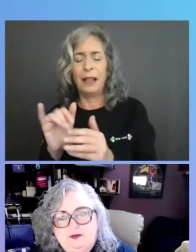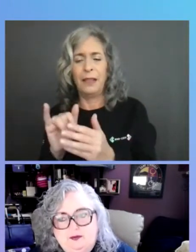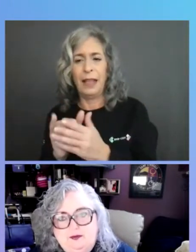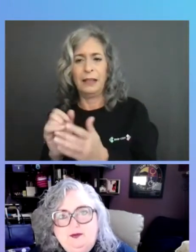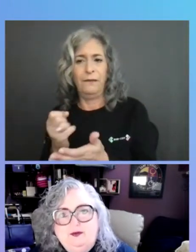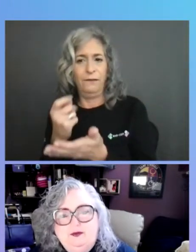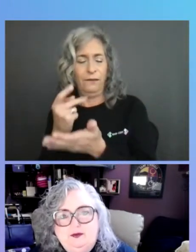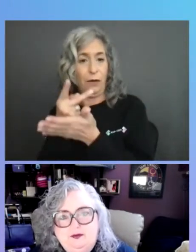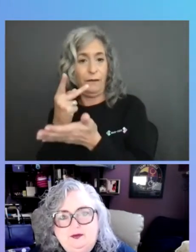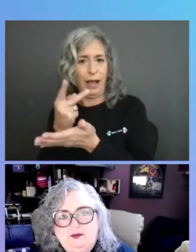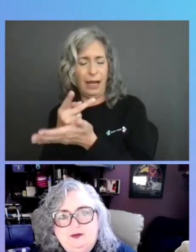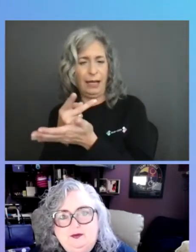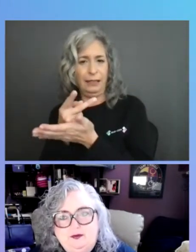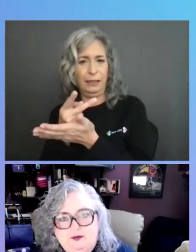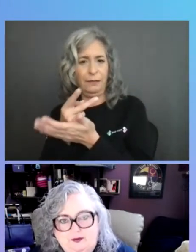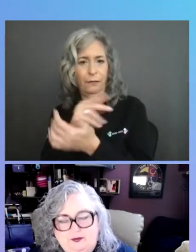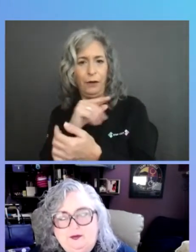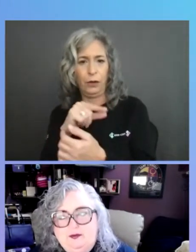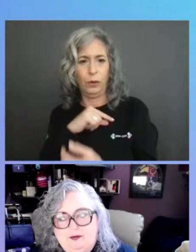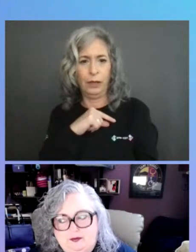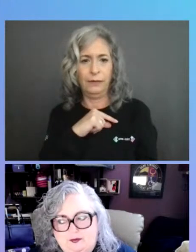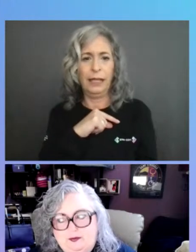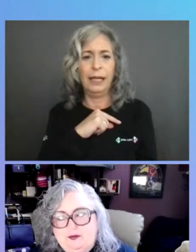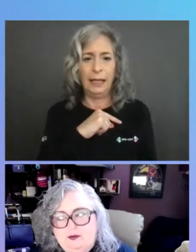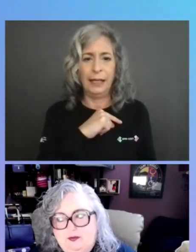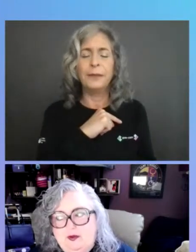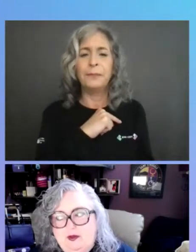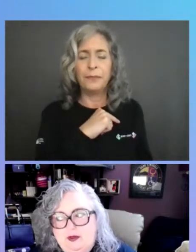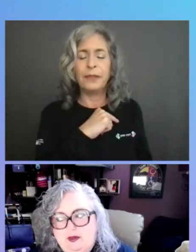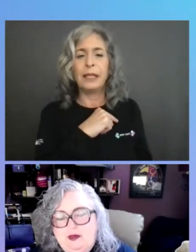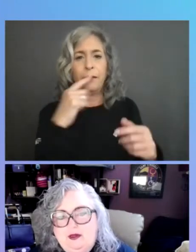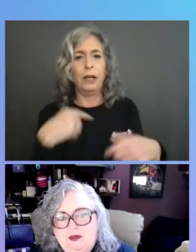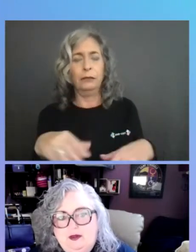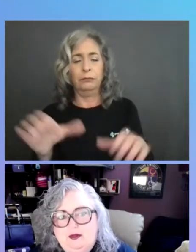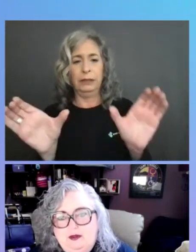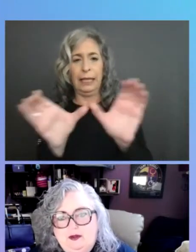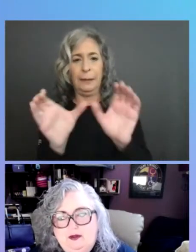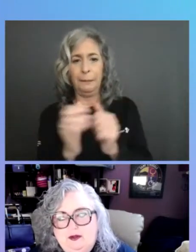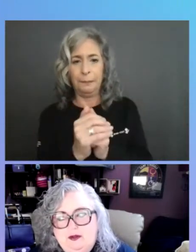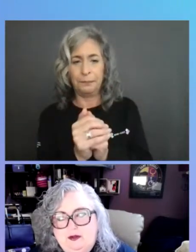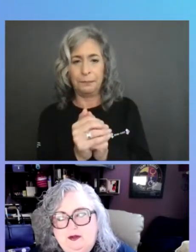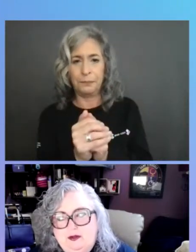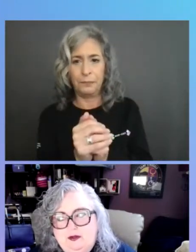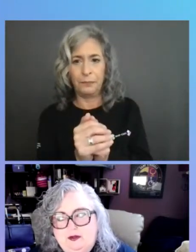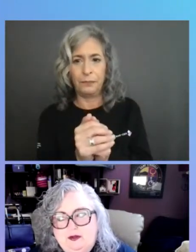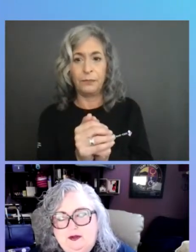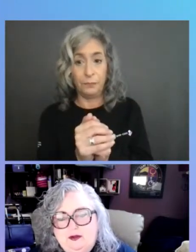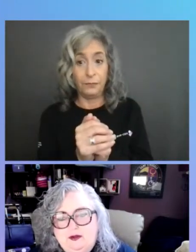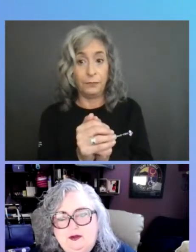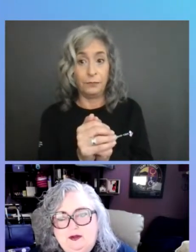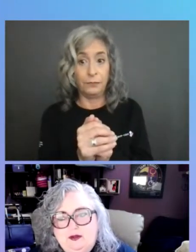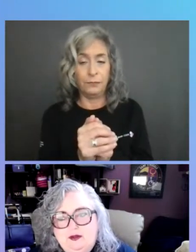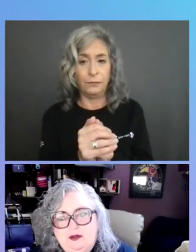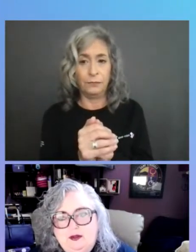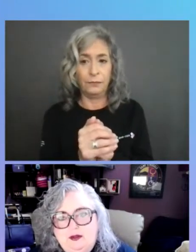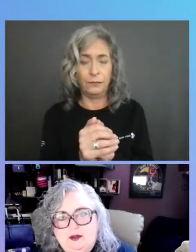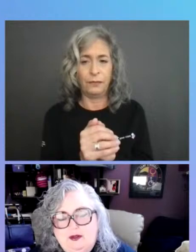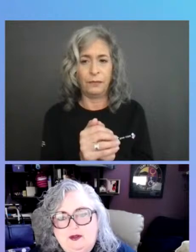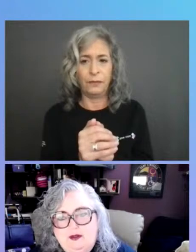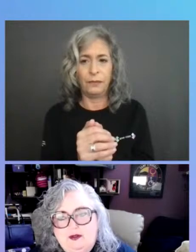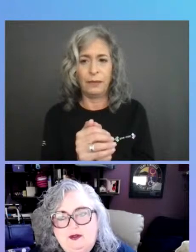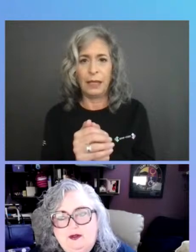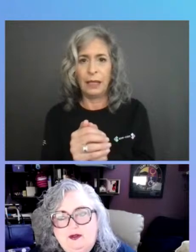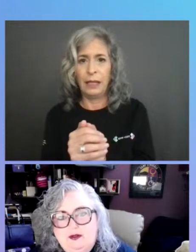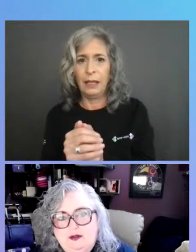goes into qualifying for the certification exam. And we know that they've taken the initiative to